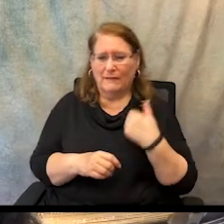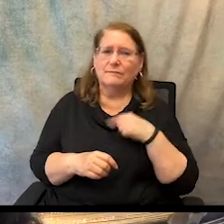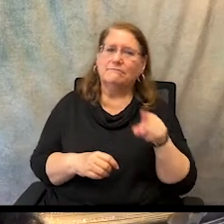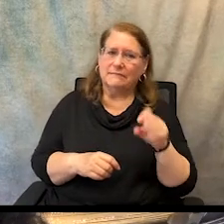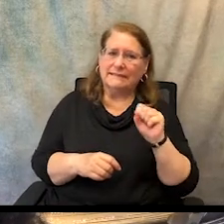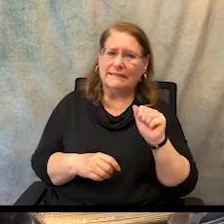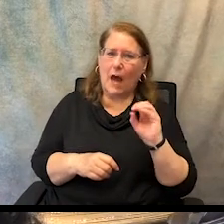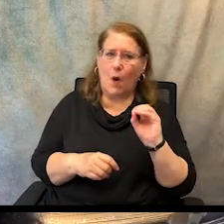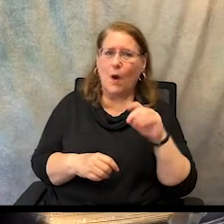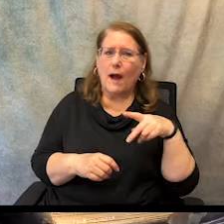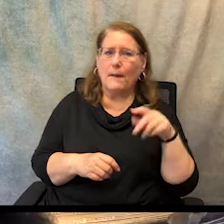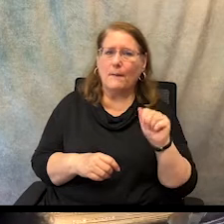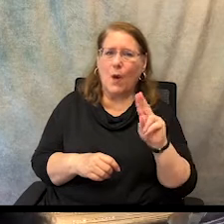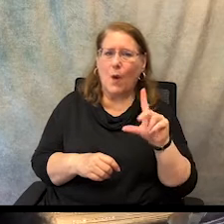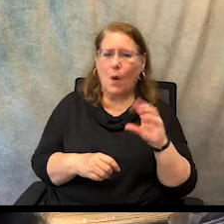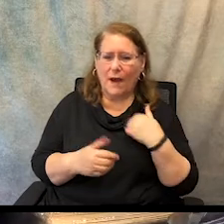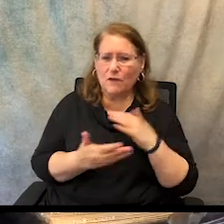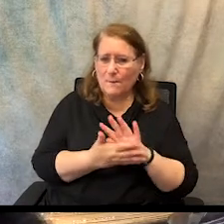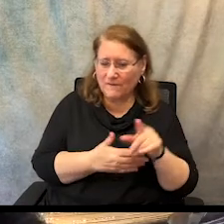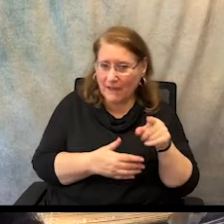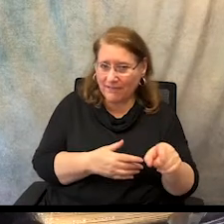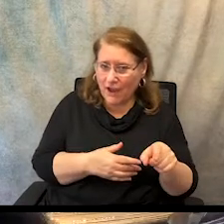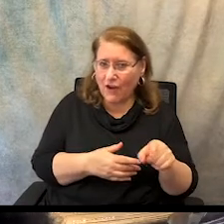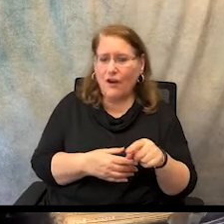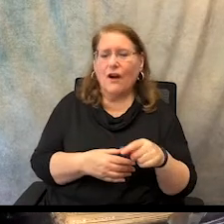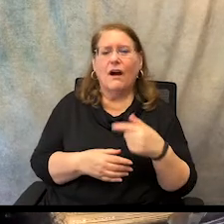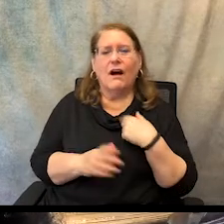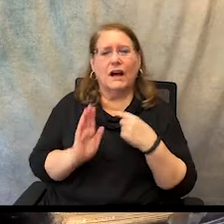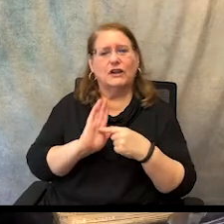in Sao Paulo. There I had a movie.